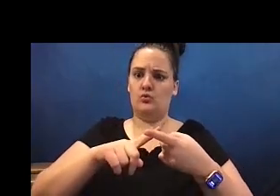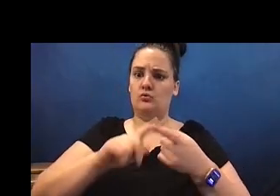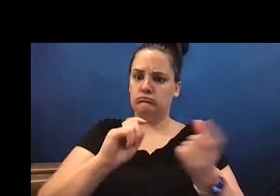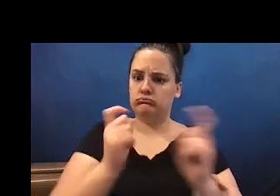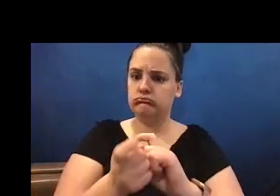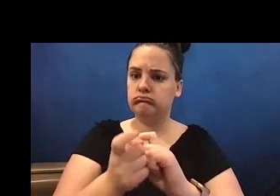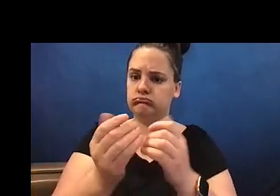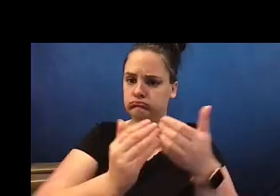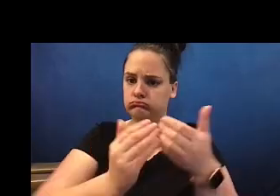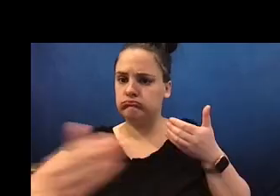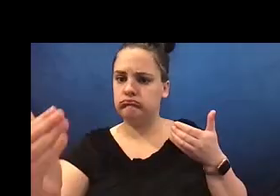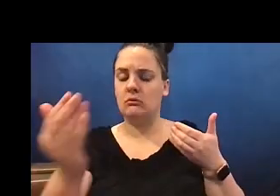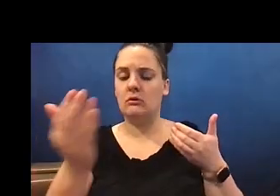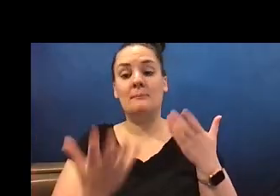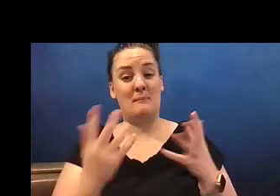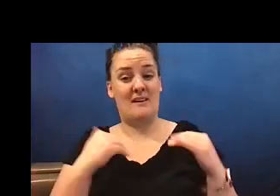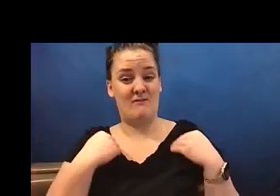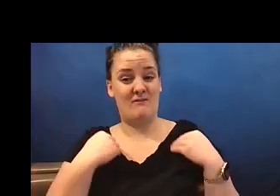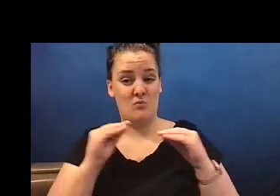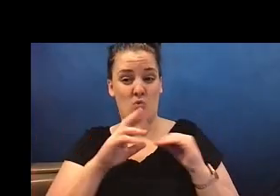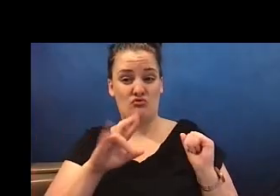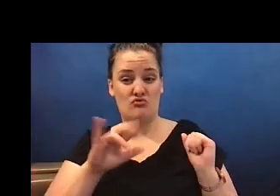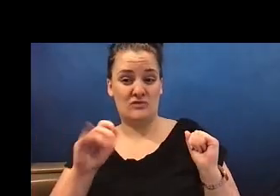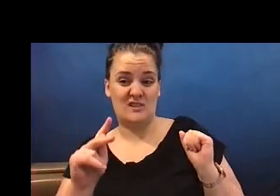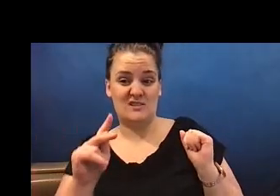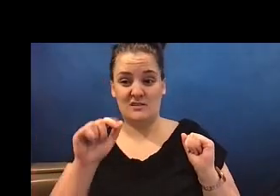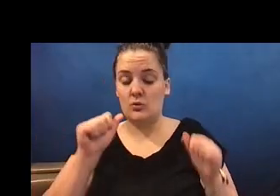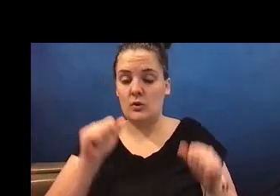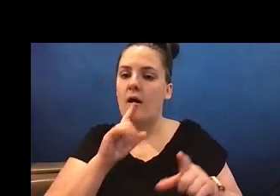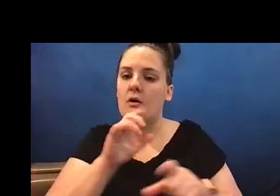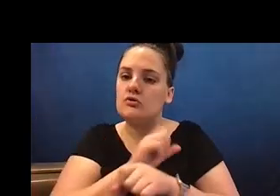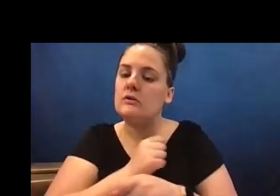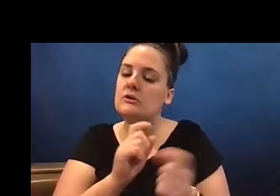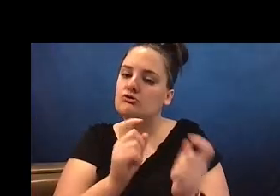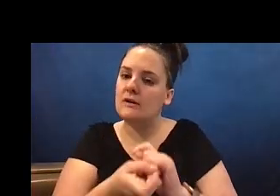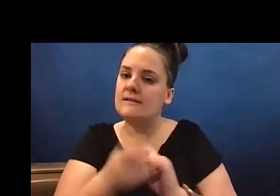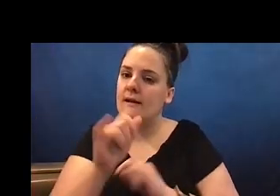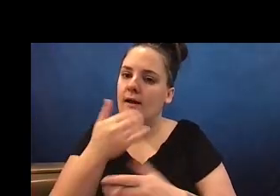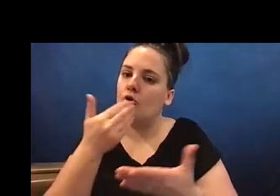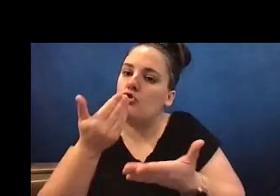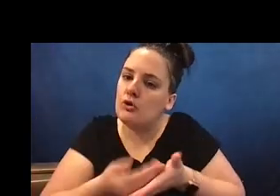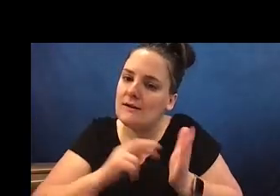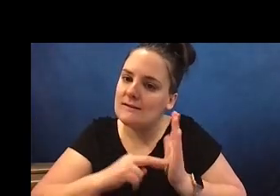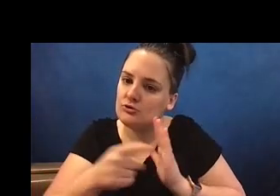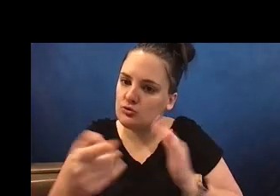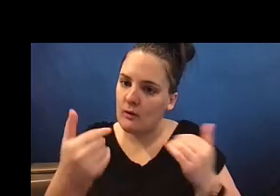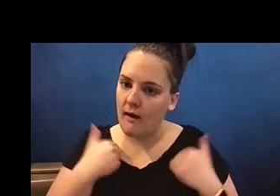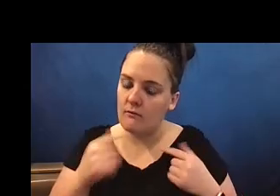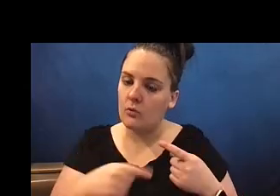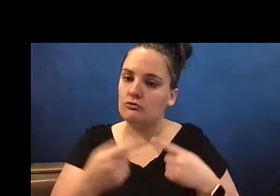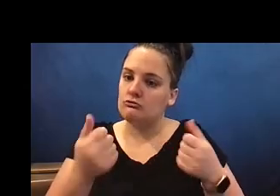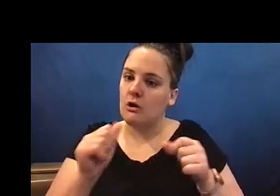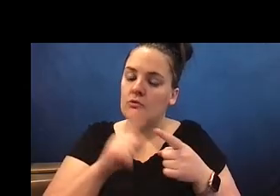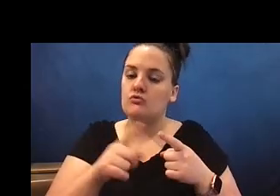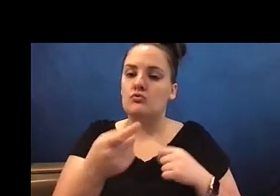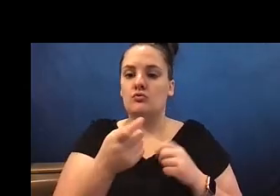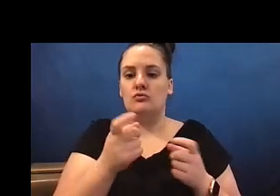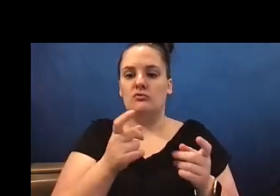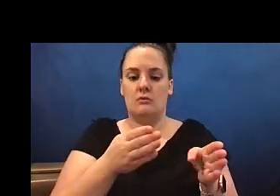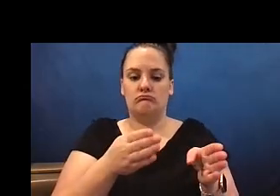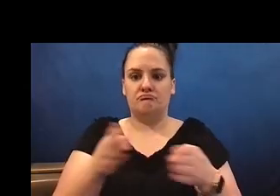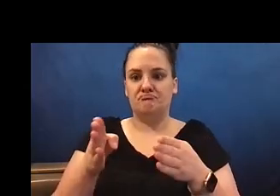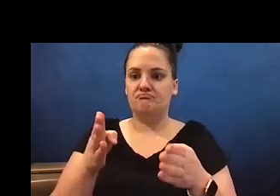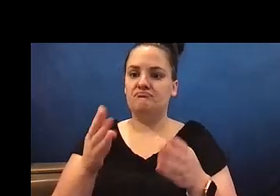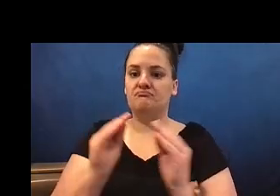taken by hospitals. So you can actually translate the good intentions that you have when you're really trying to work hard to course correct and be part of